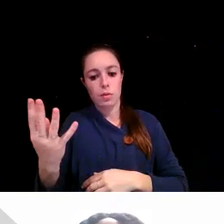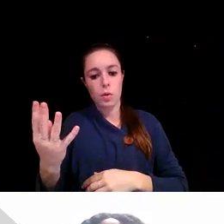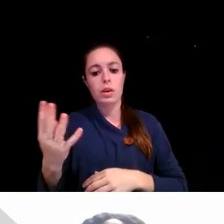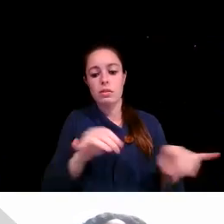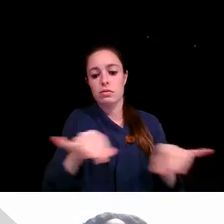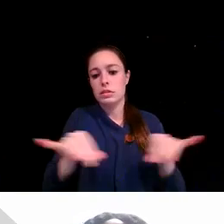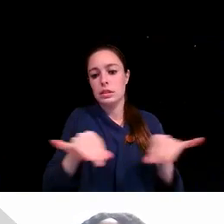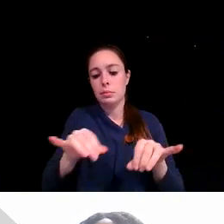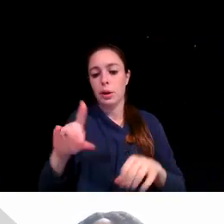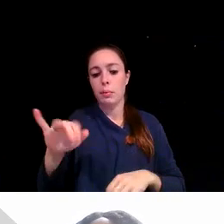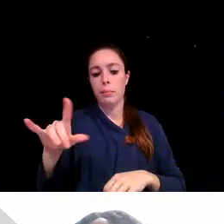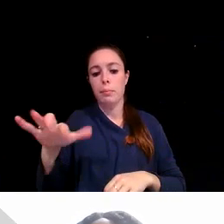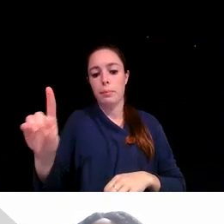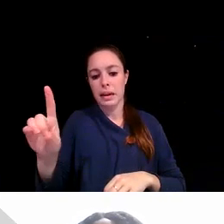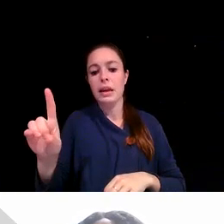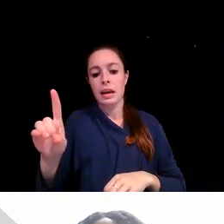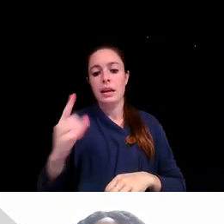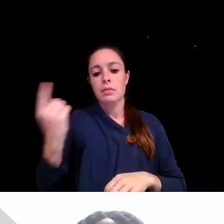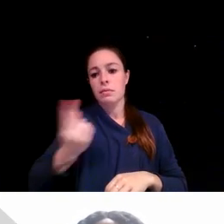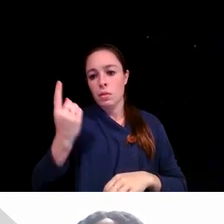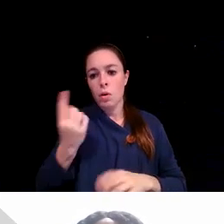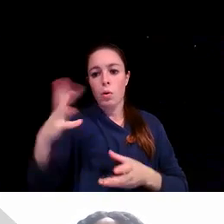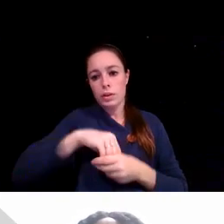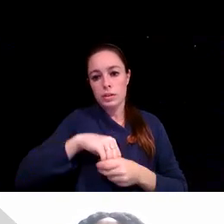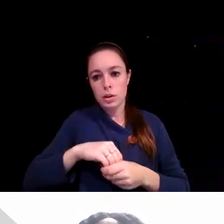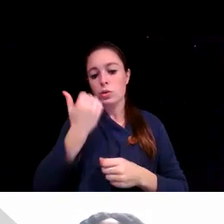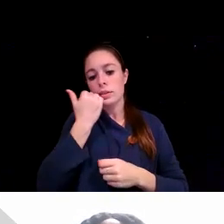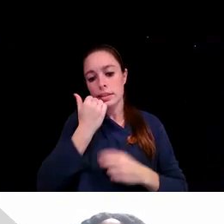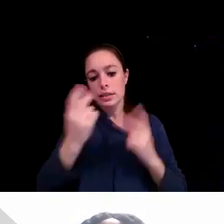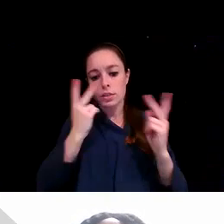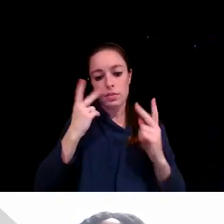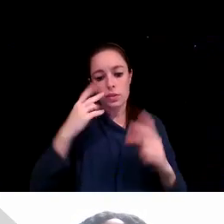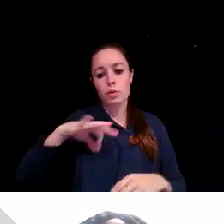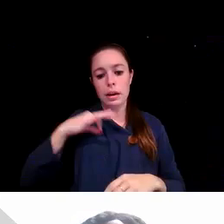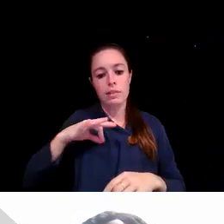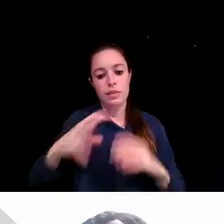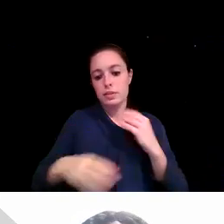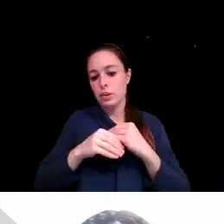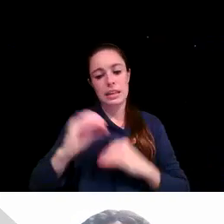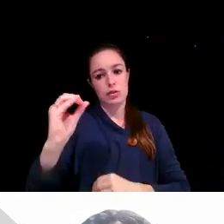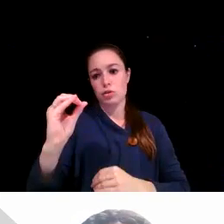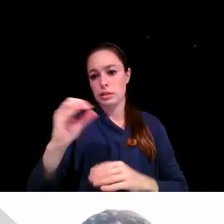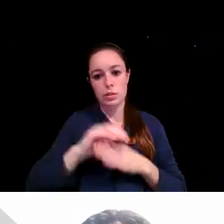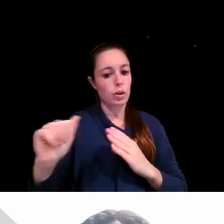has always been offering medical, dental, and vision benefits for $0 monthly